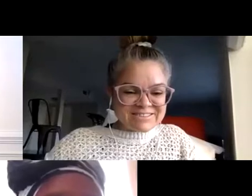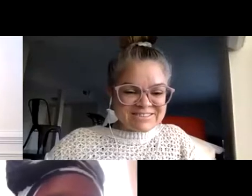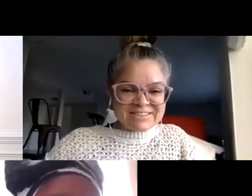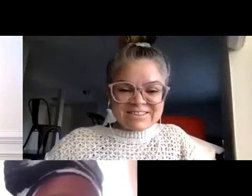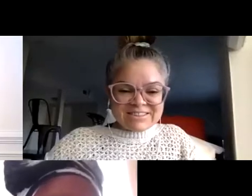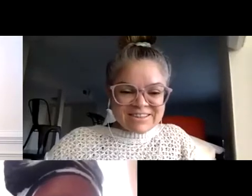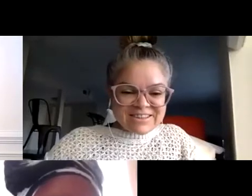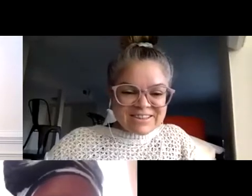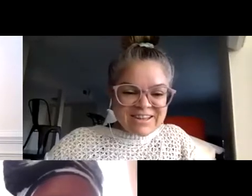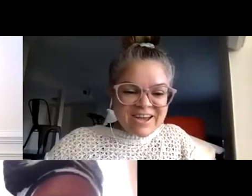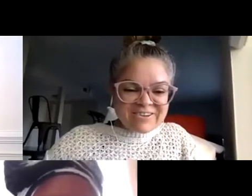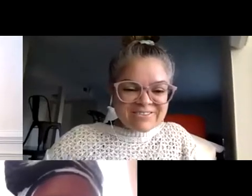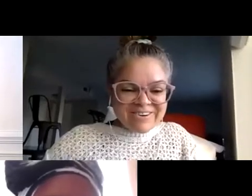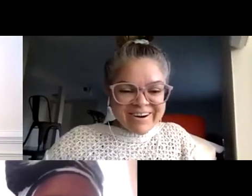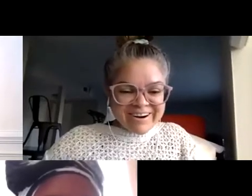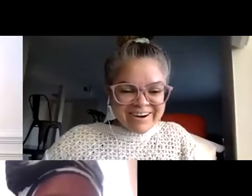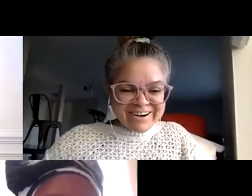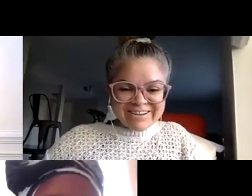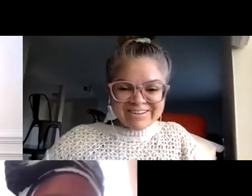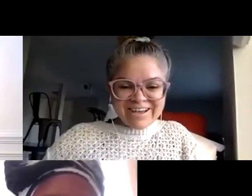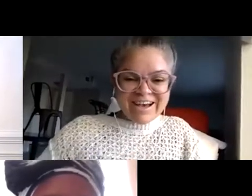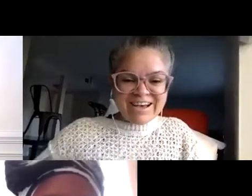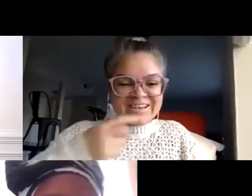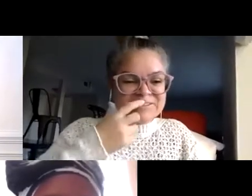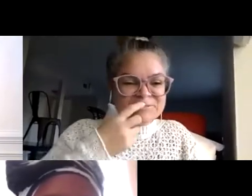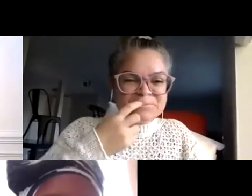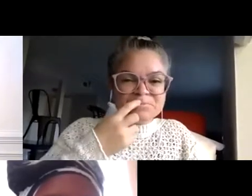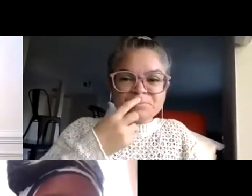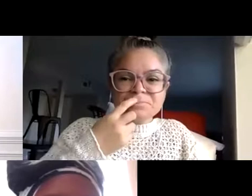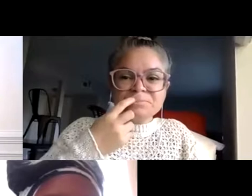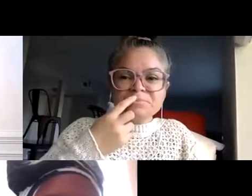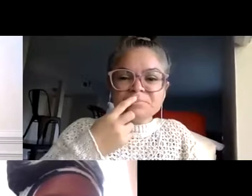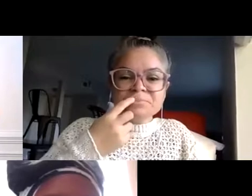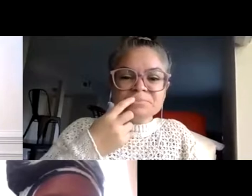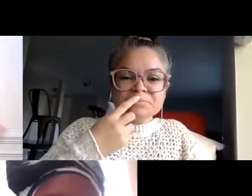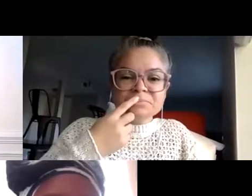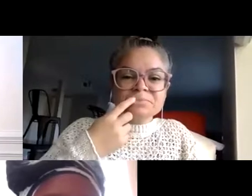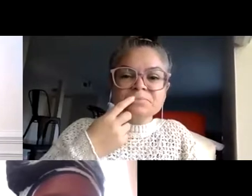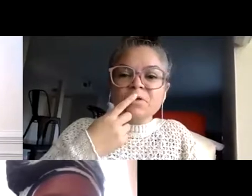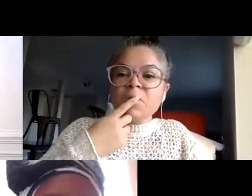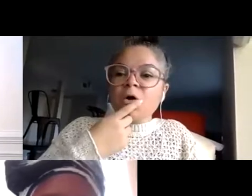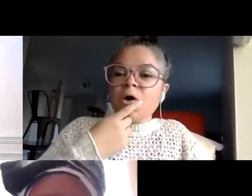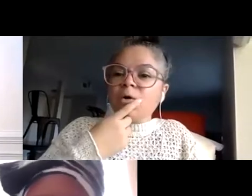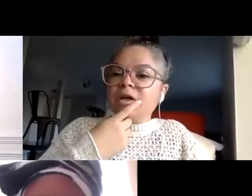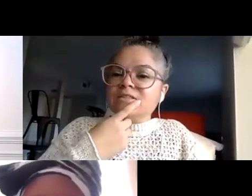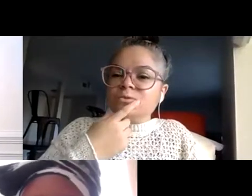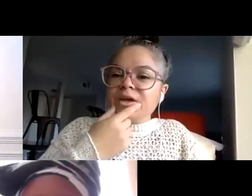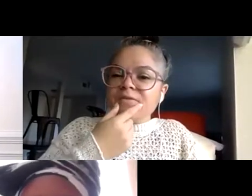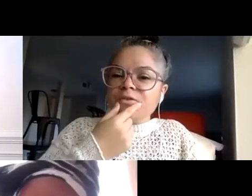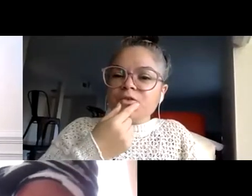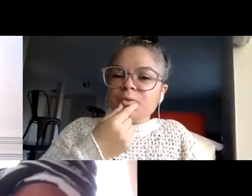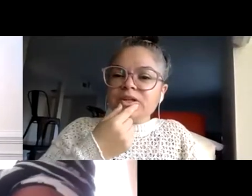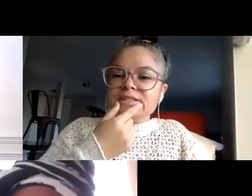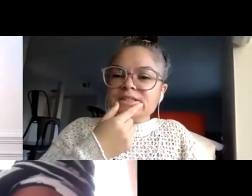Hey, Kumbi, good afternoon. There you are. Hi. She just sent message in. Okay, since we